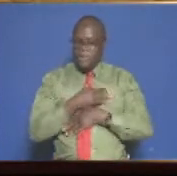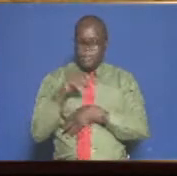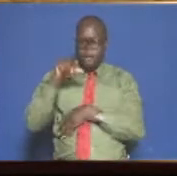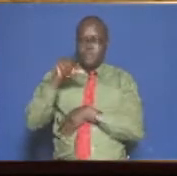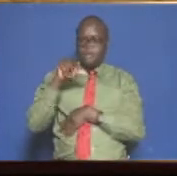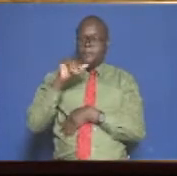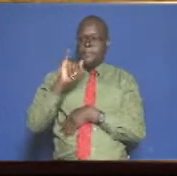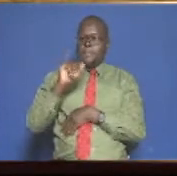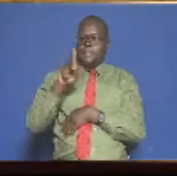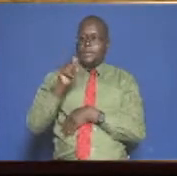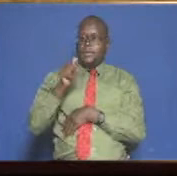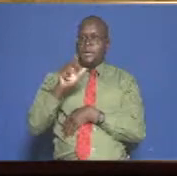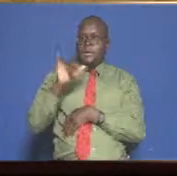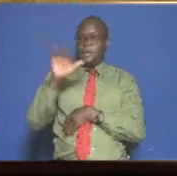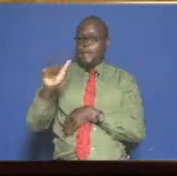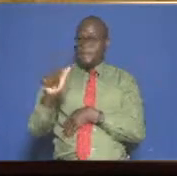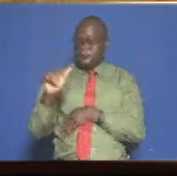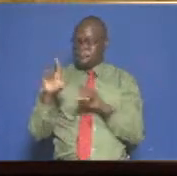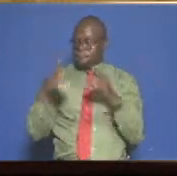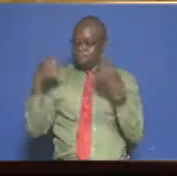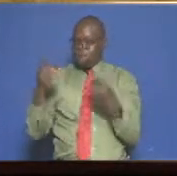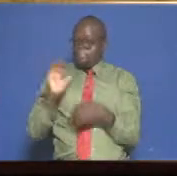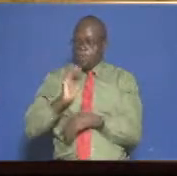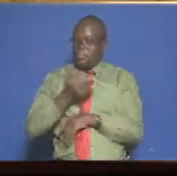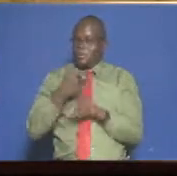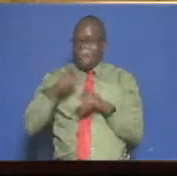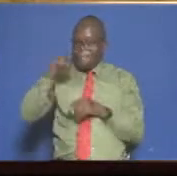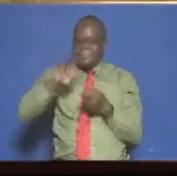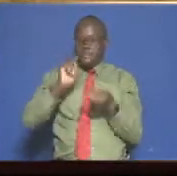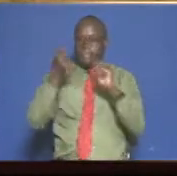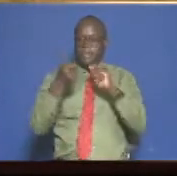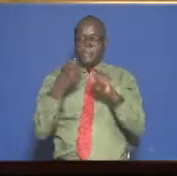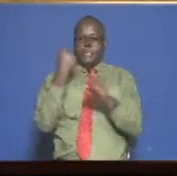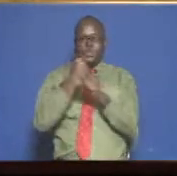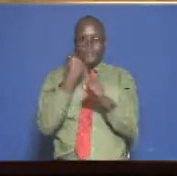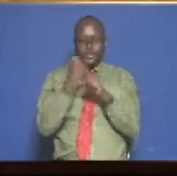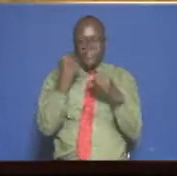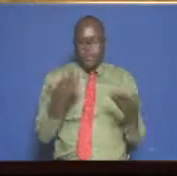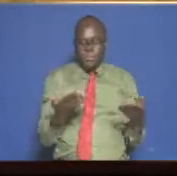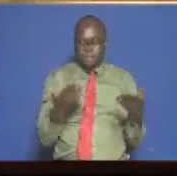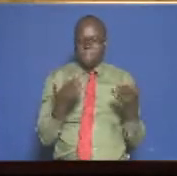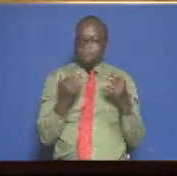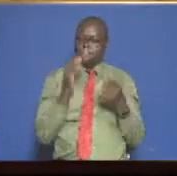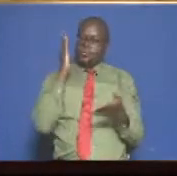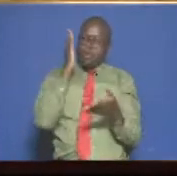is a departmental committee, but now you will have to convert yourself to do an inquiry.